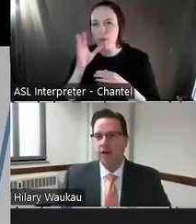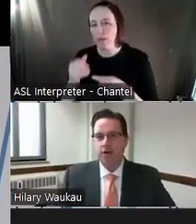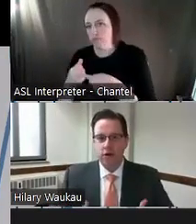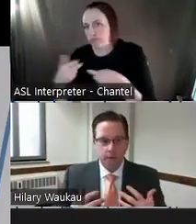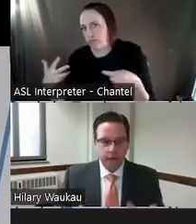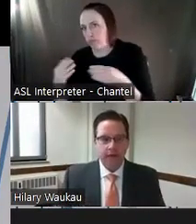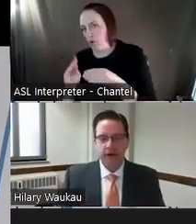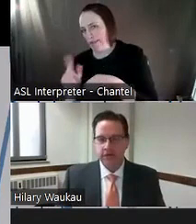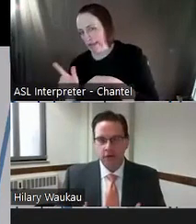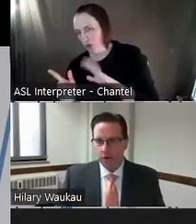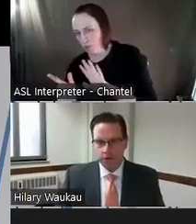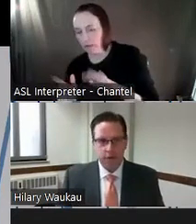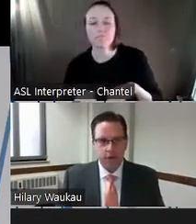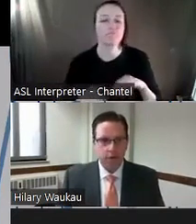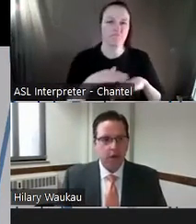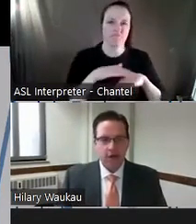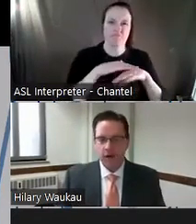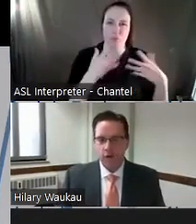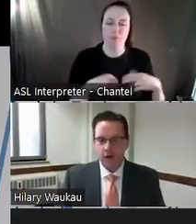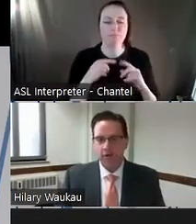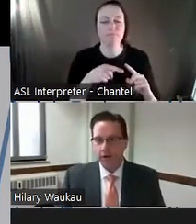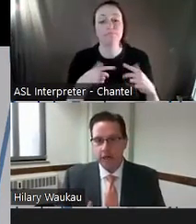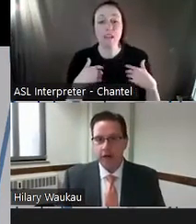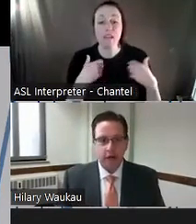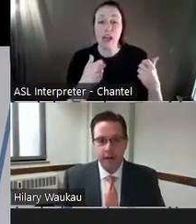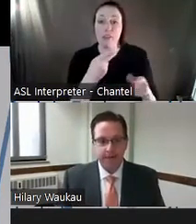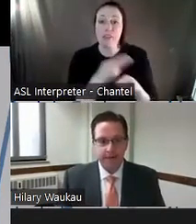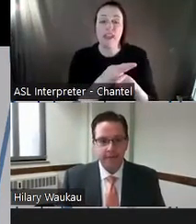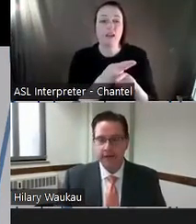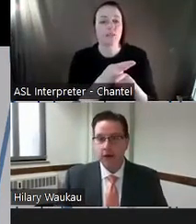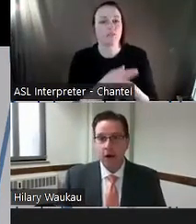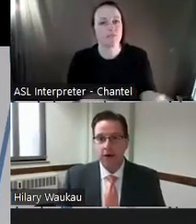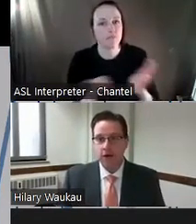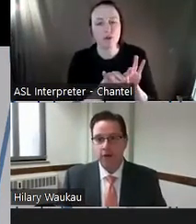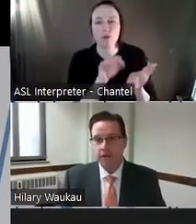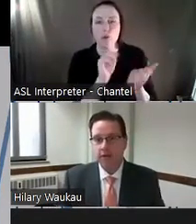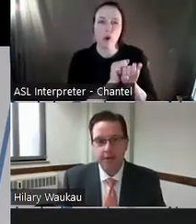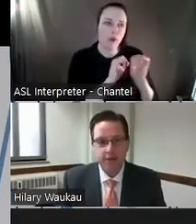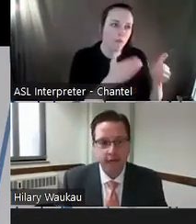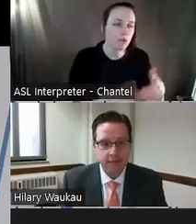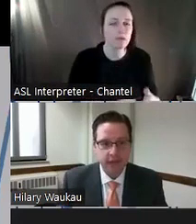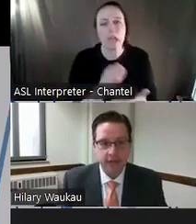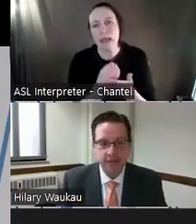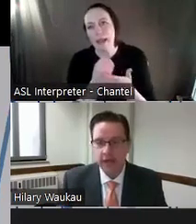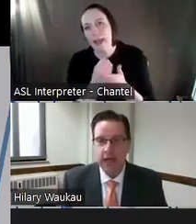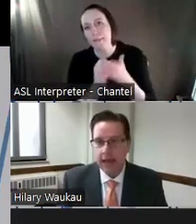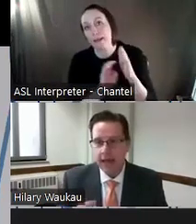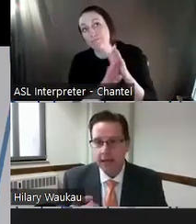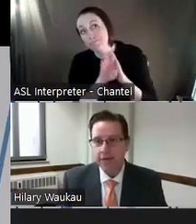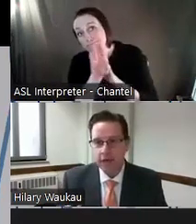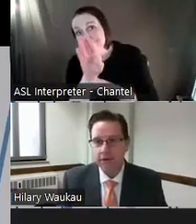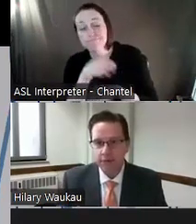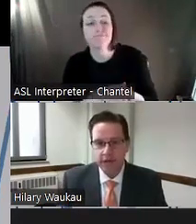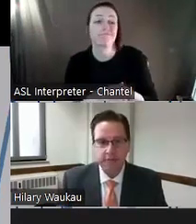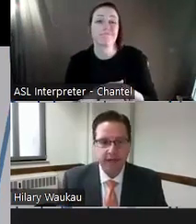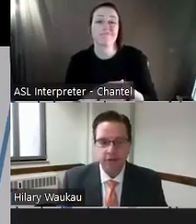many of you all know, healthcare is a cornerstone of our workforce and our economic development in all of our communities across the state of Wisconsin. And